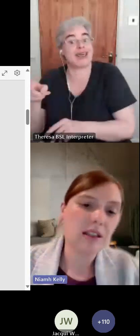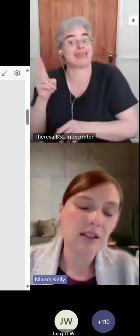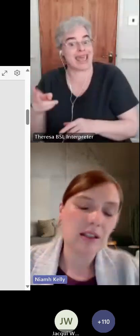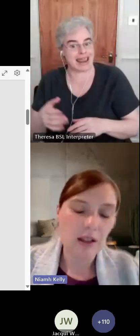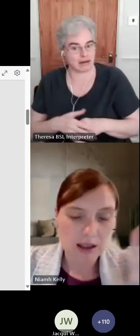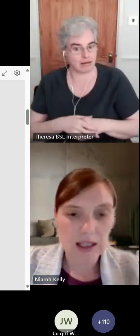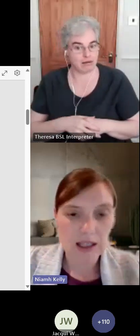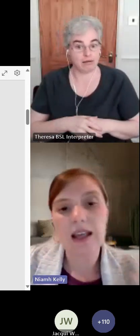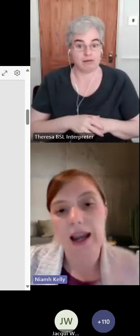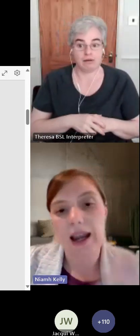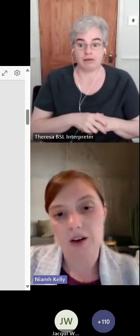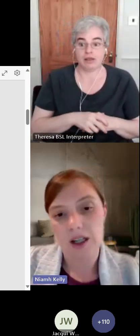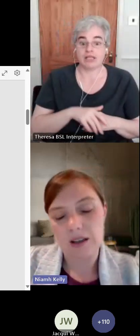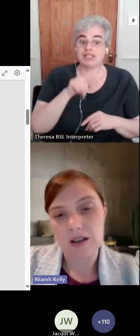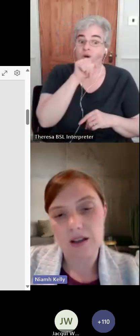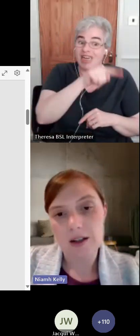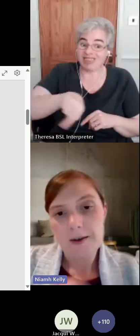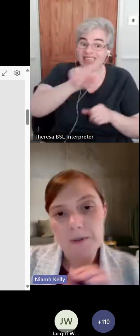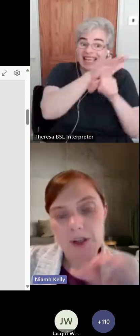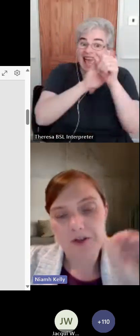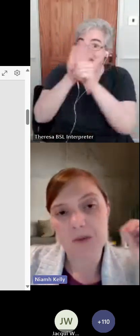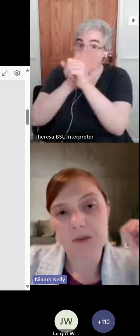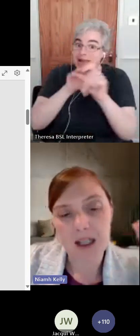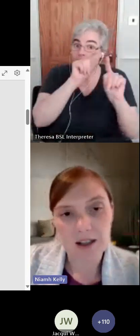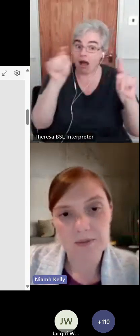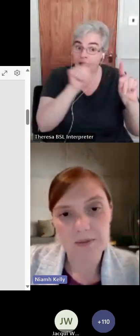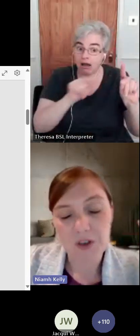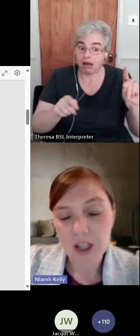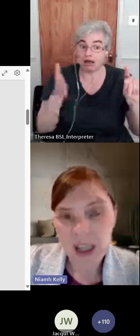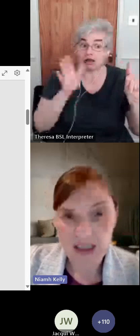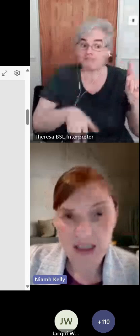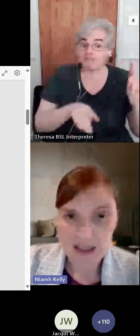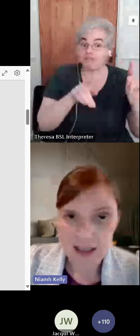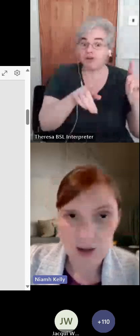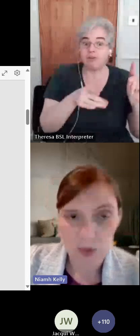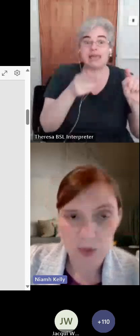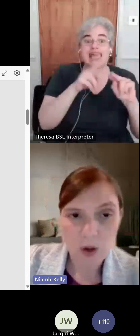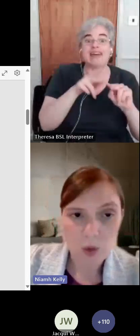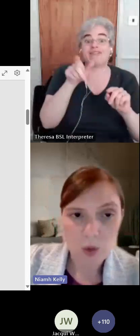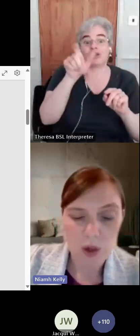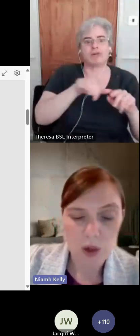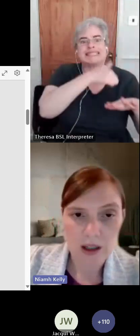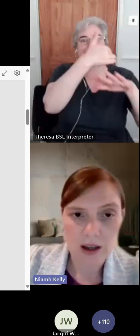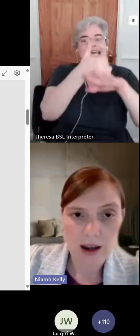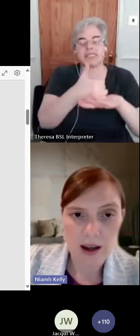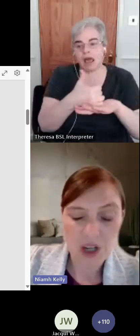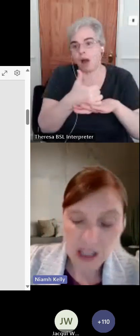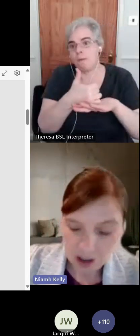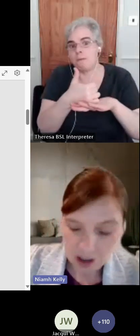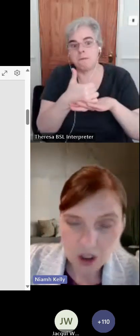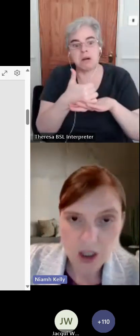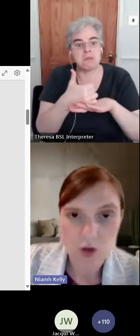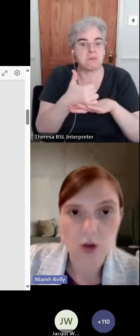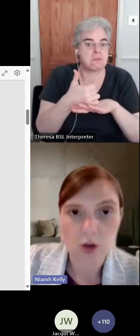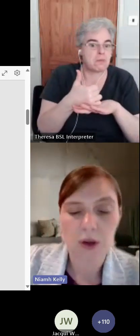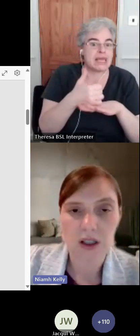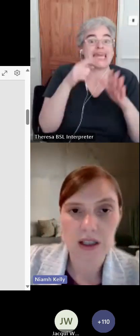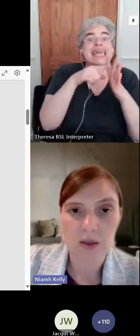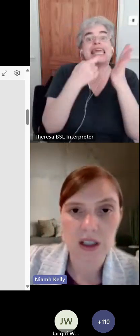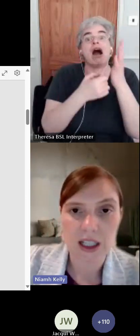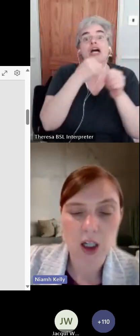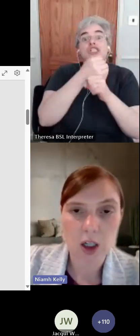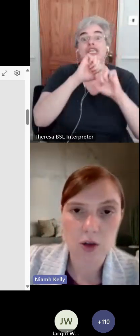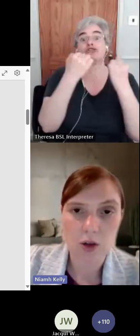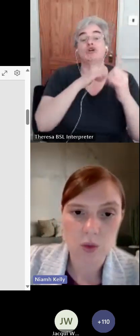So these areas, from if you're getting set up with an ERG group